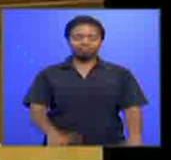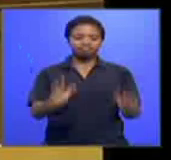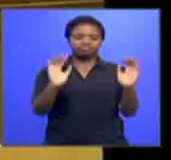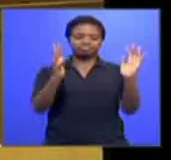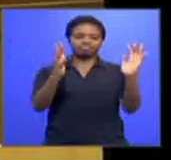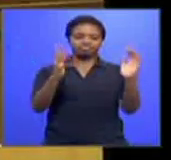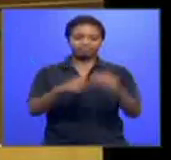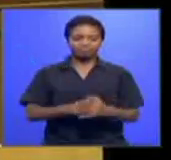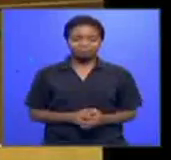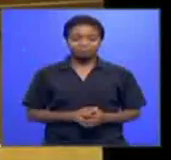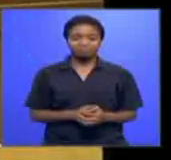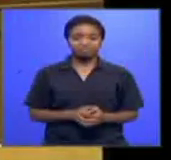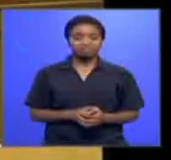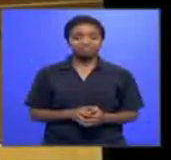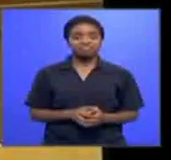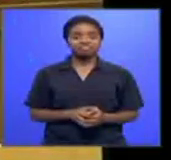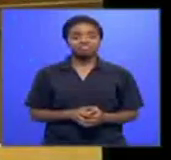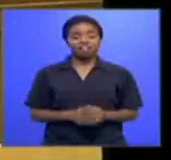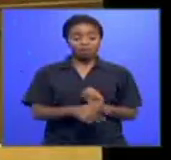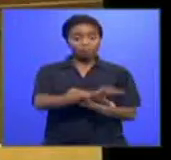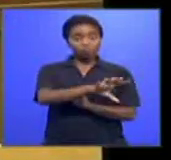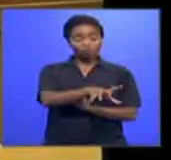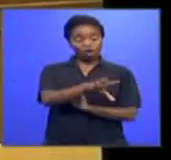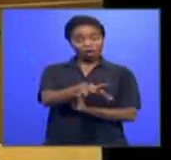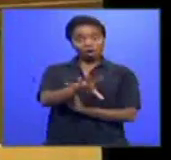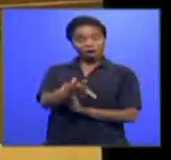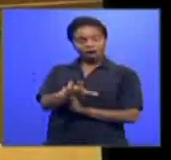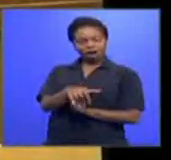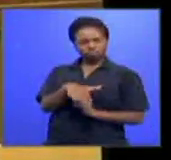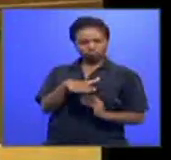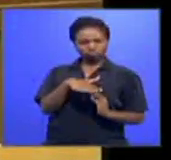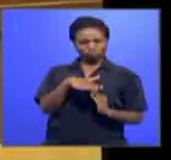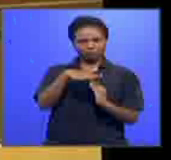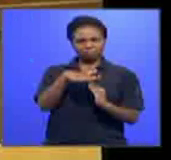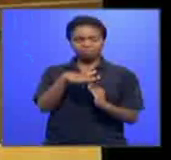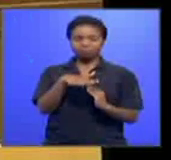the top province for 2012,